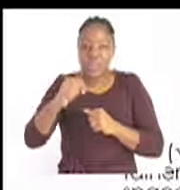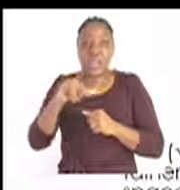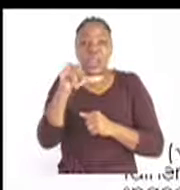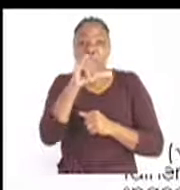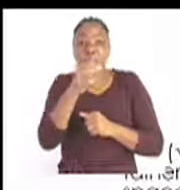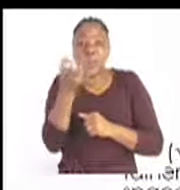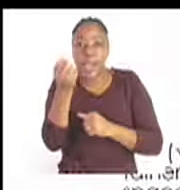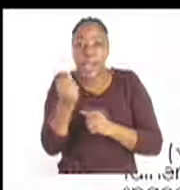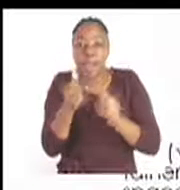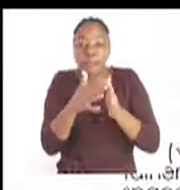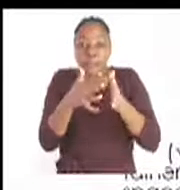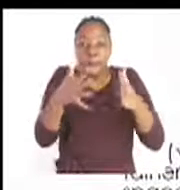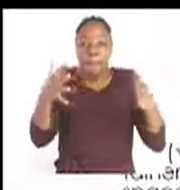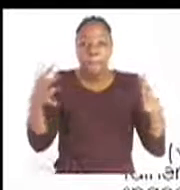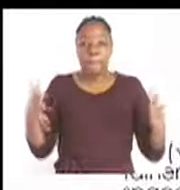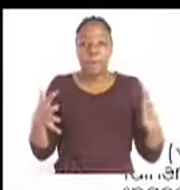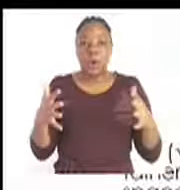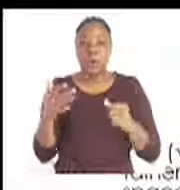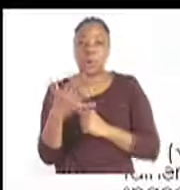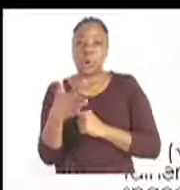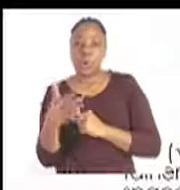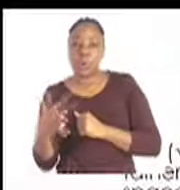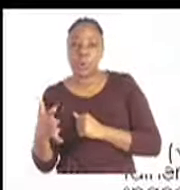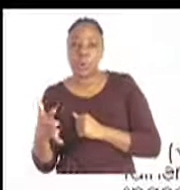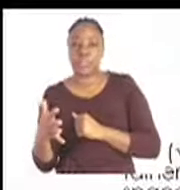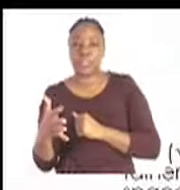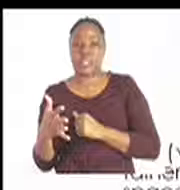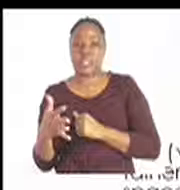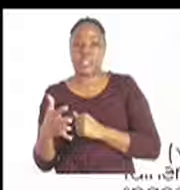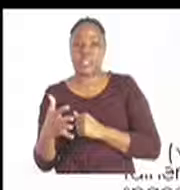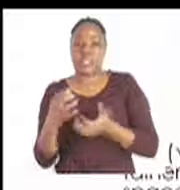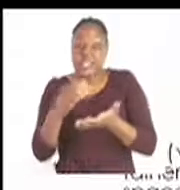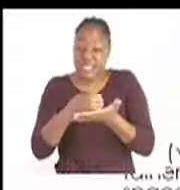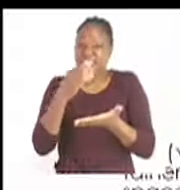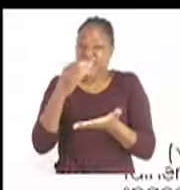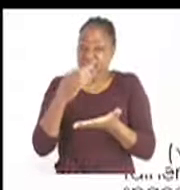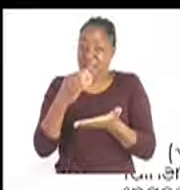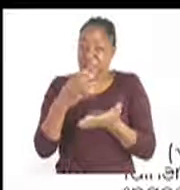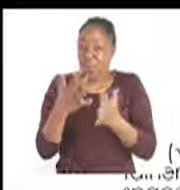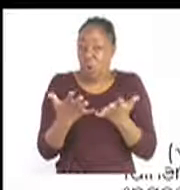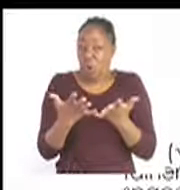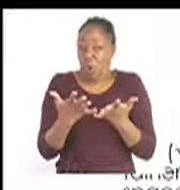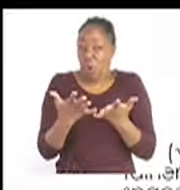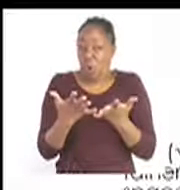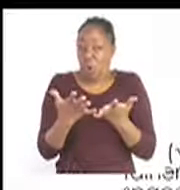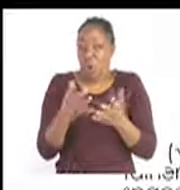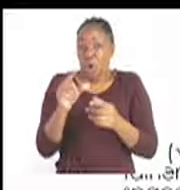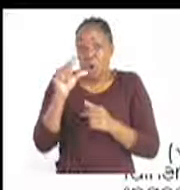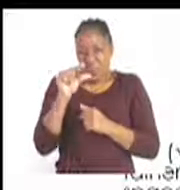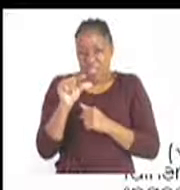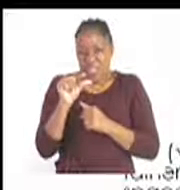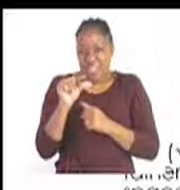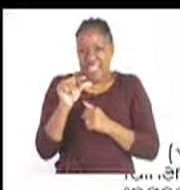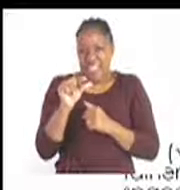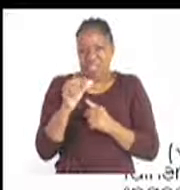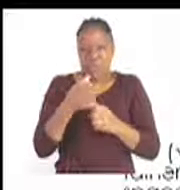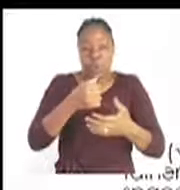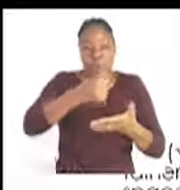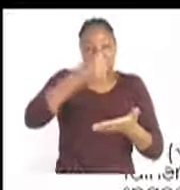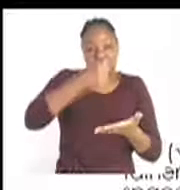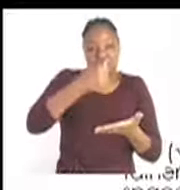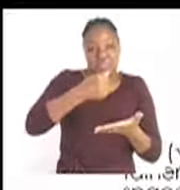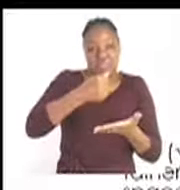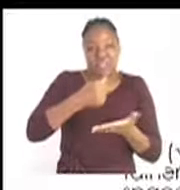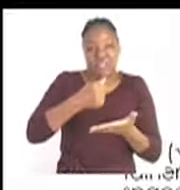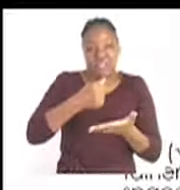water, but the cup has less water. Let's take a